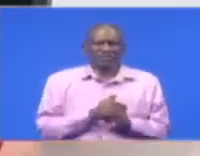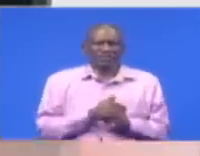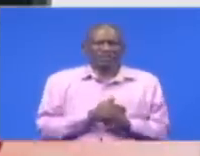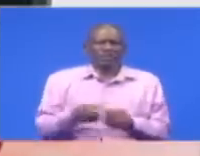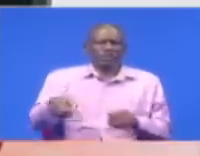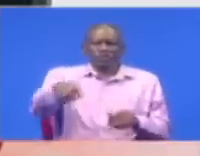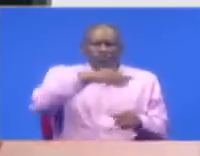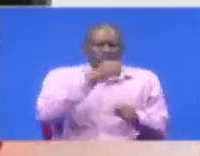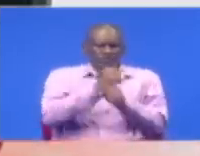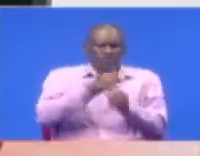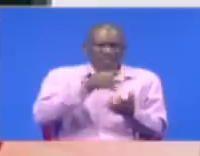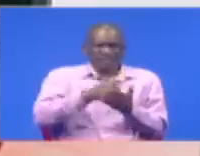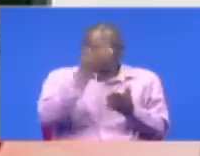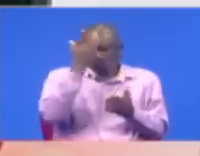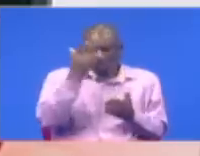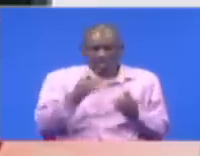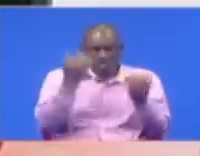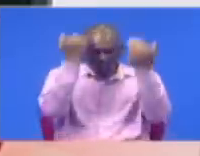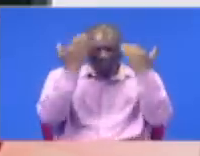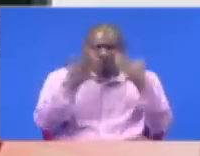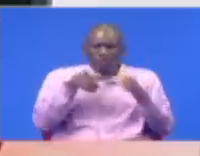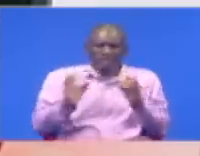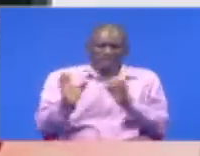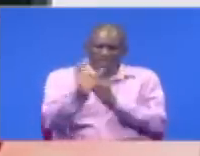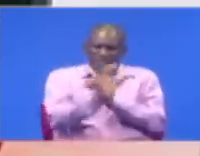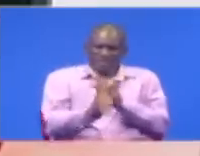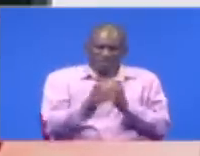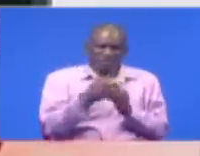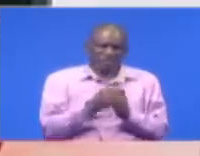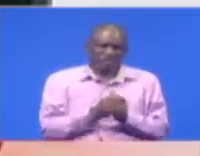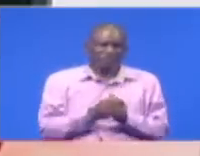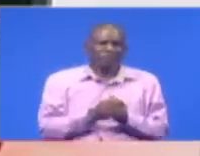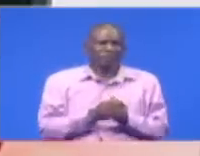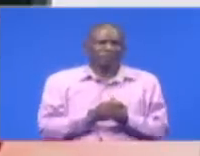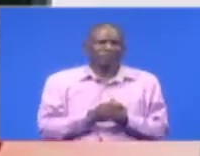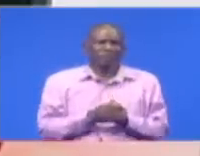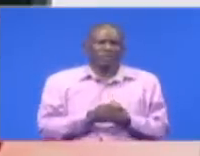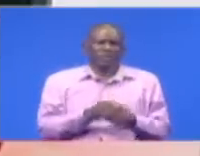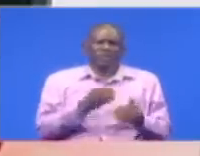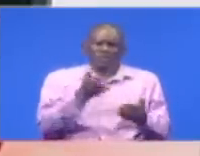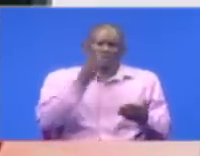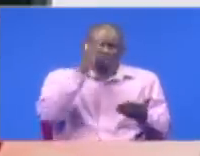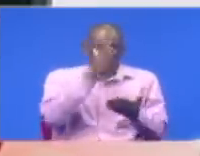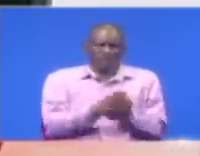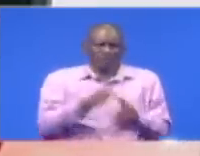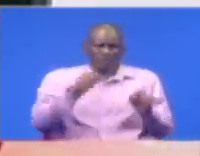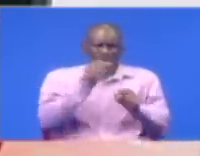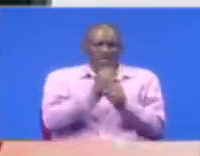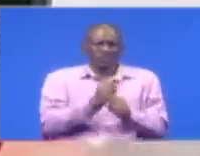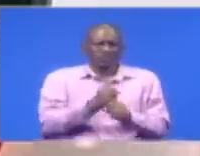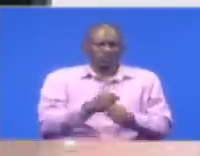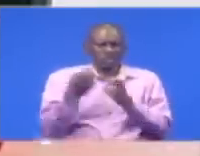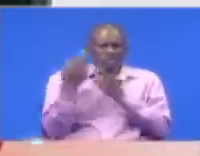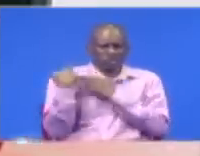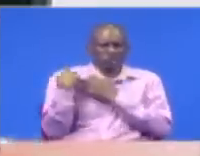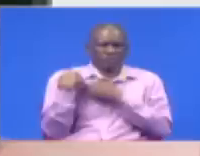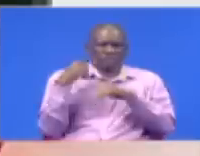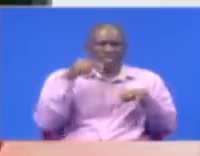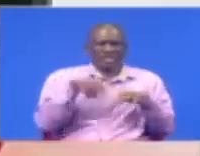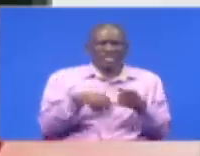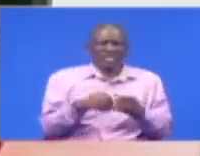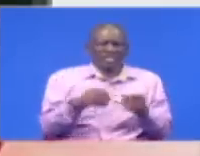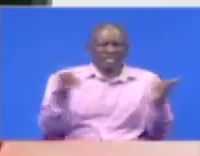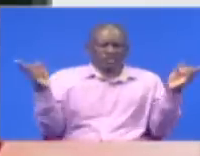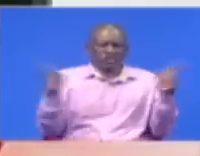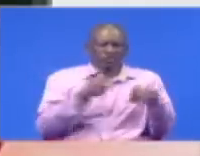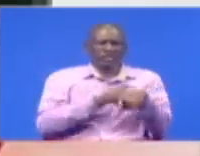have done it because lawyers in this country do believe that you can do tasks within a